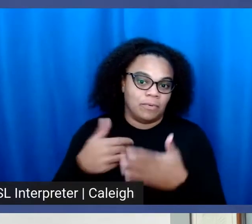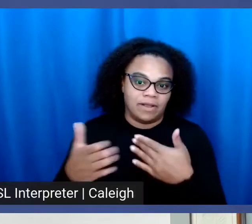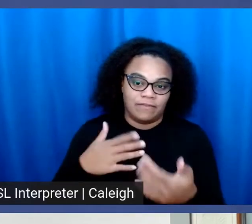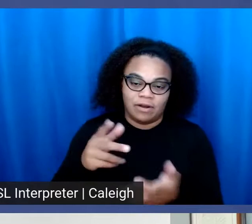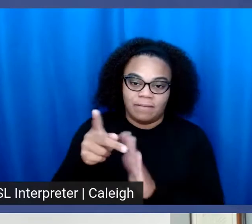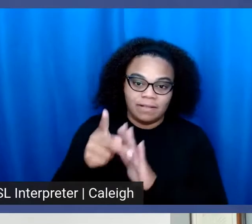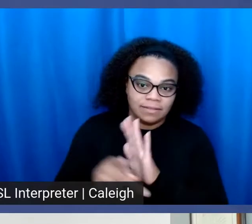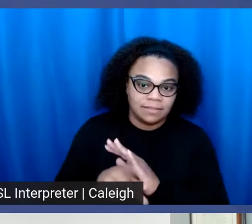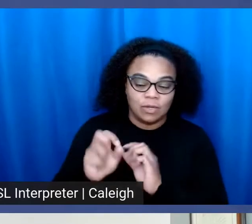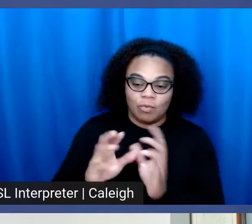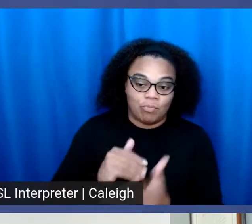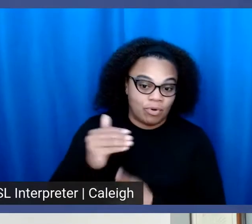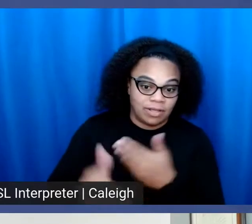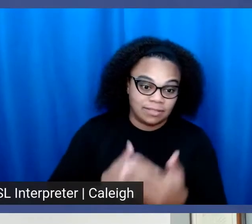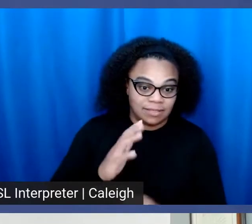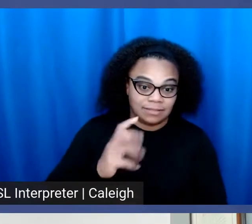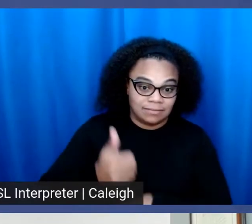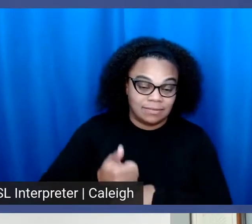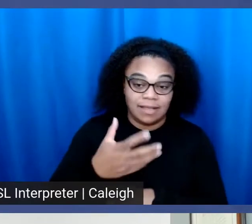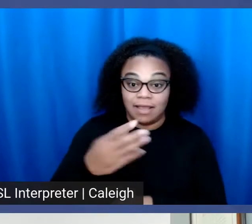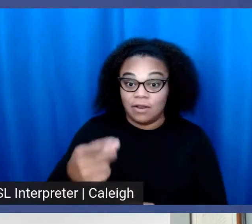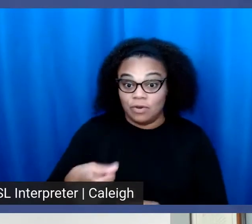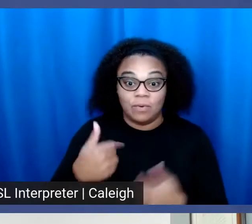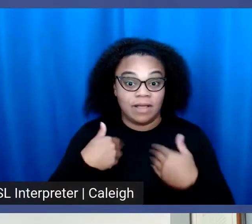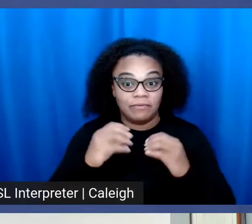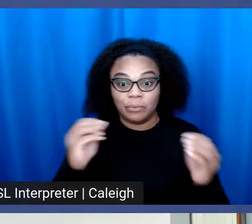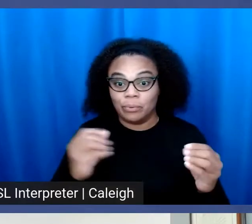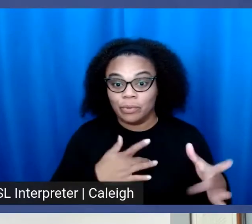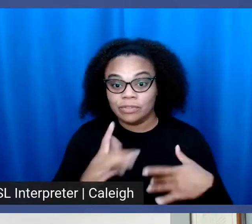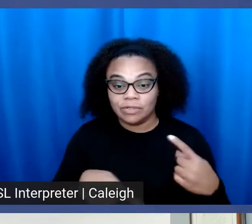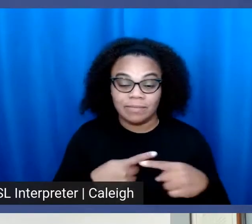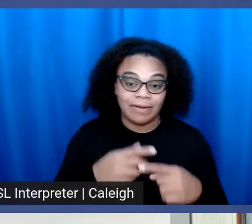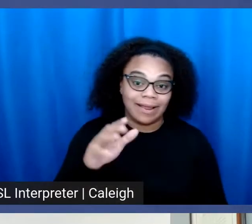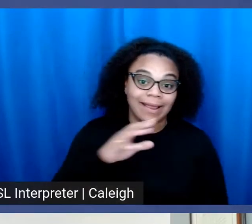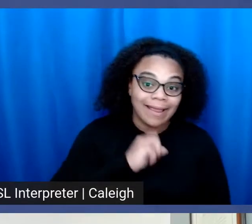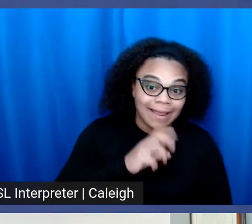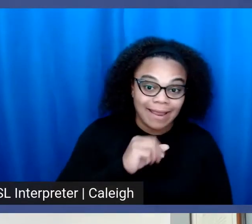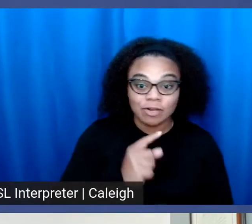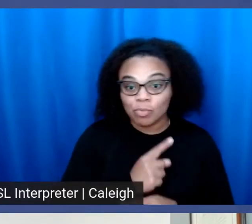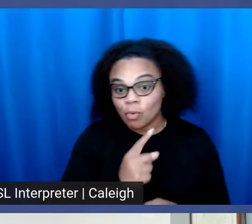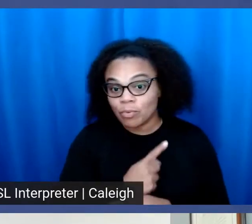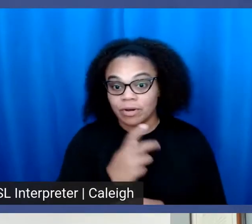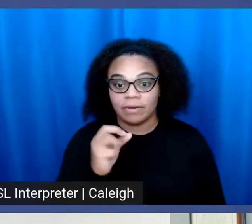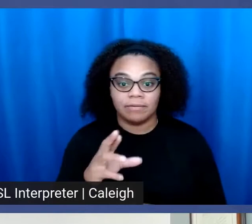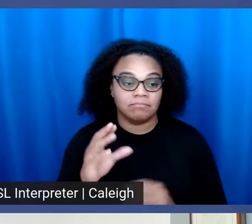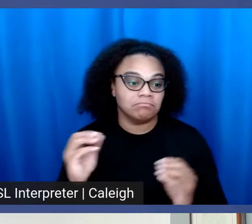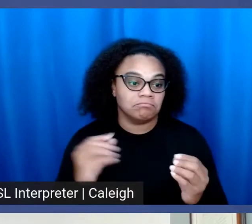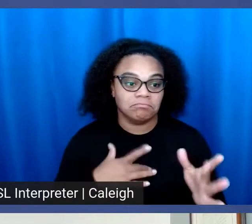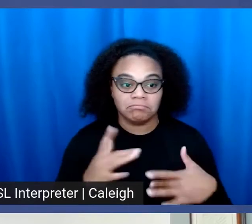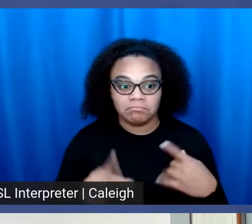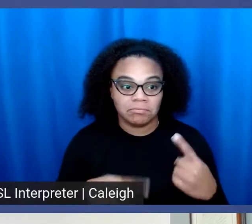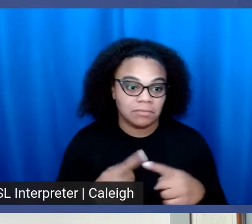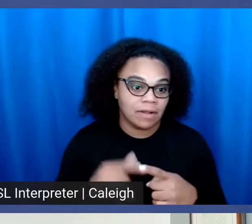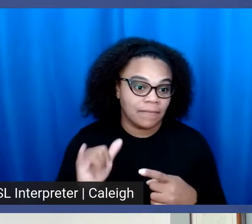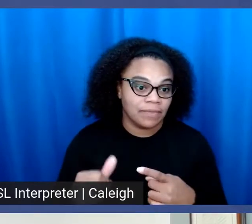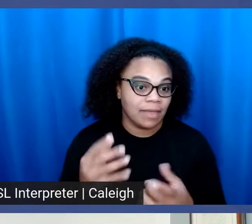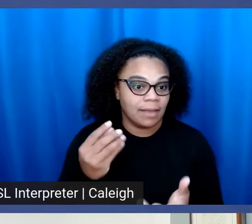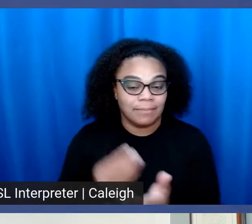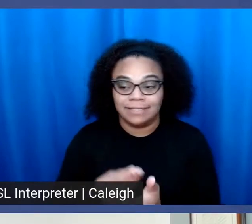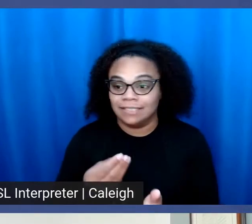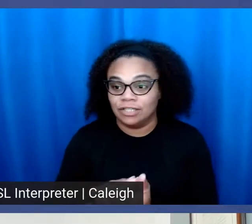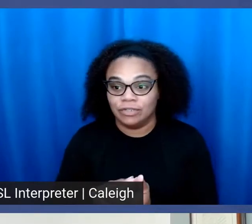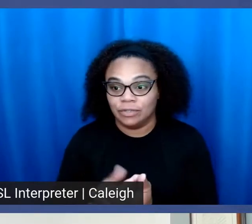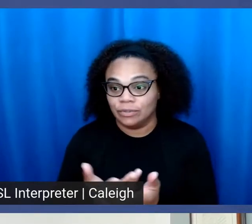it, and you march in with nothing, no concerns about age appropriateness, no concerns about whether or not the material would